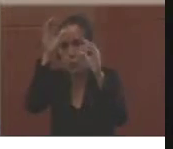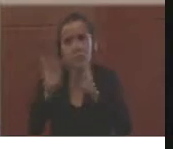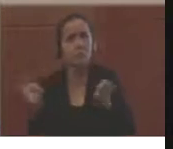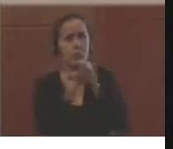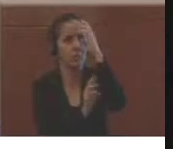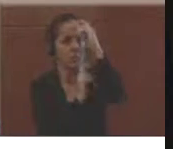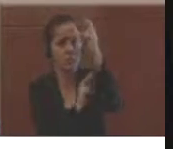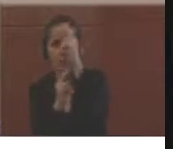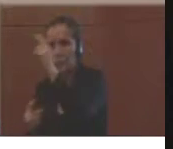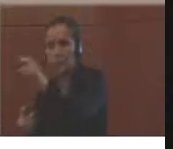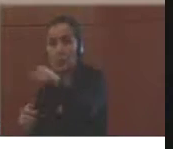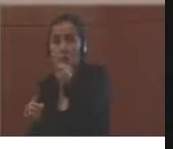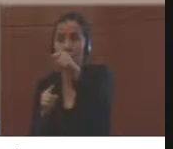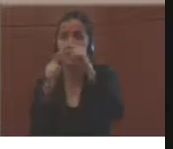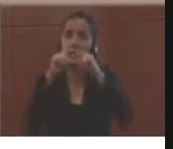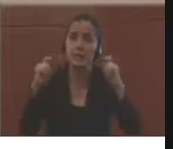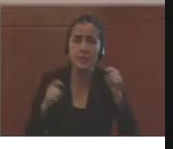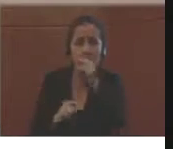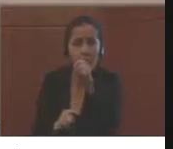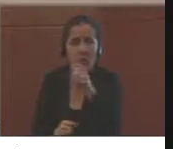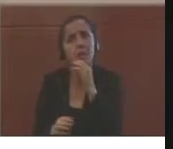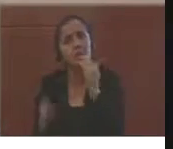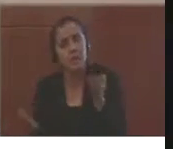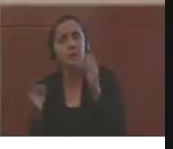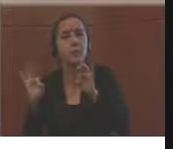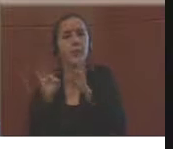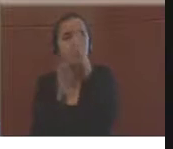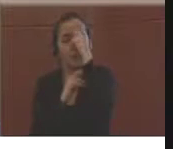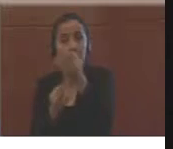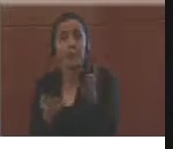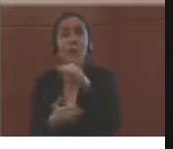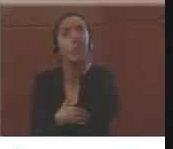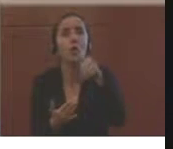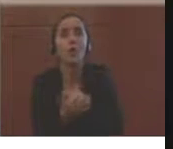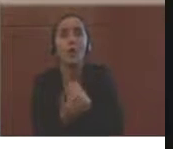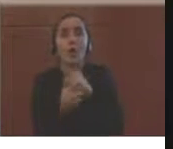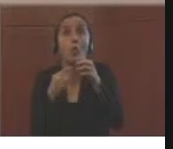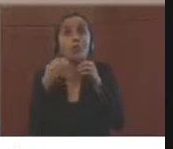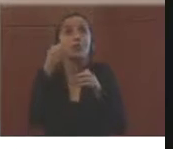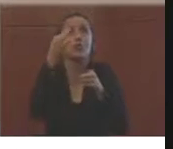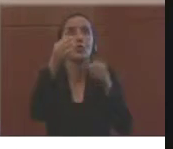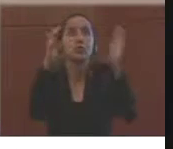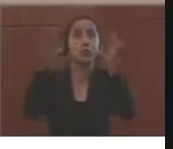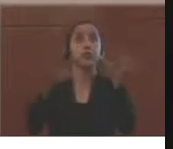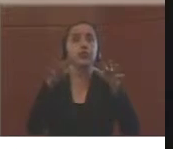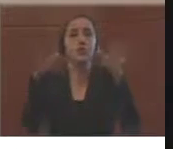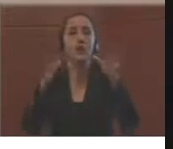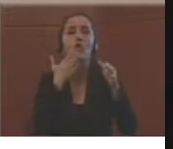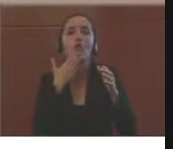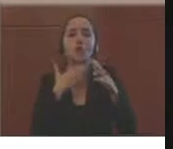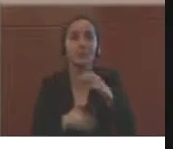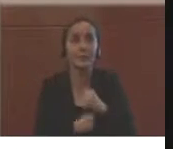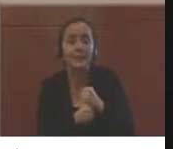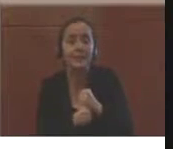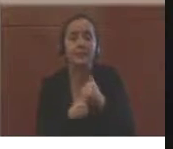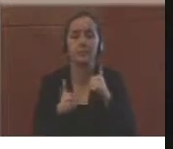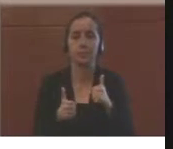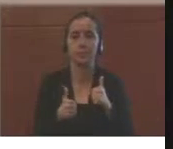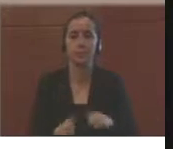of indigenous peoples and people of African descent throughout the region to prepare, deal with, and overcome